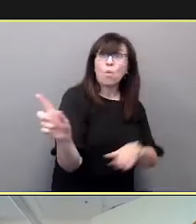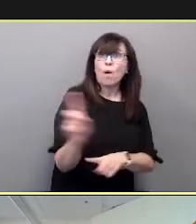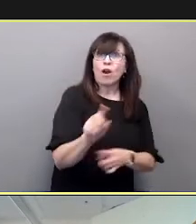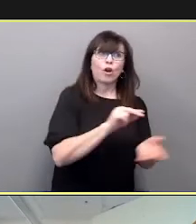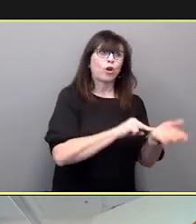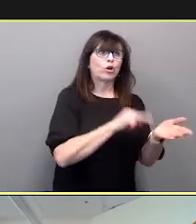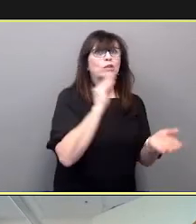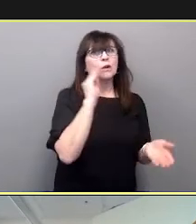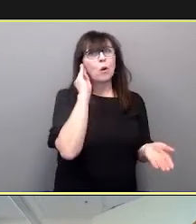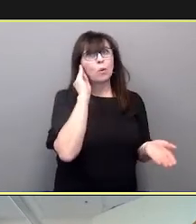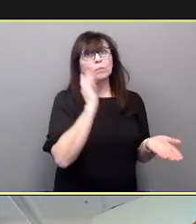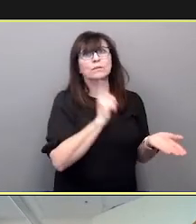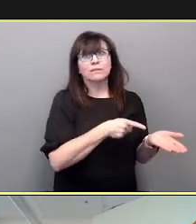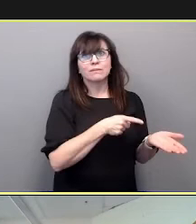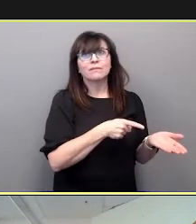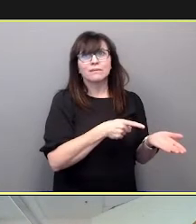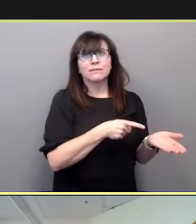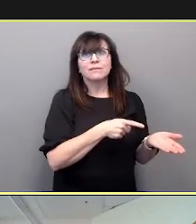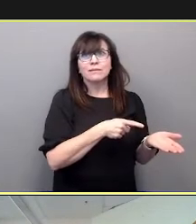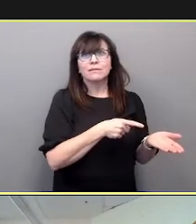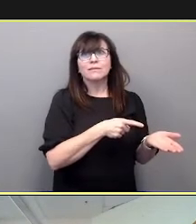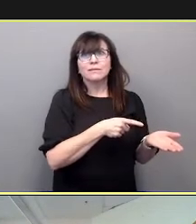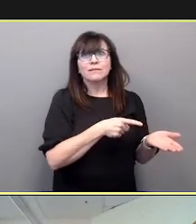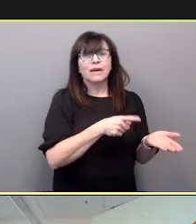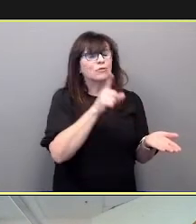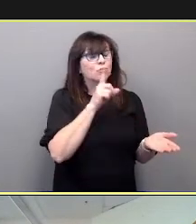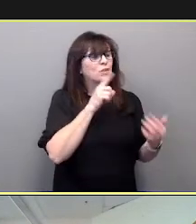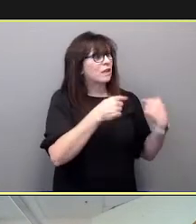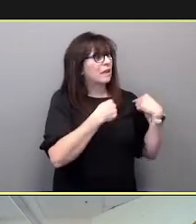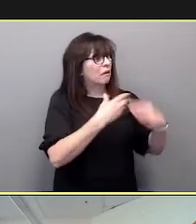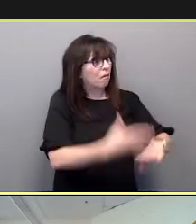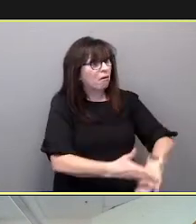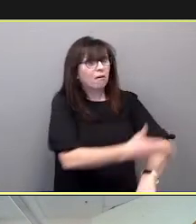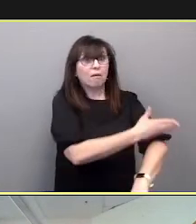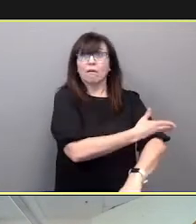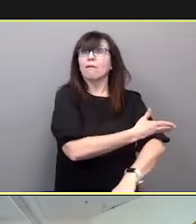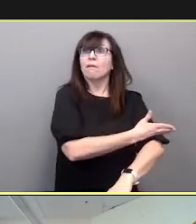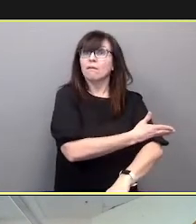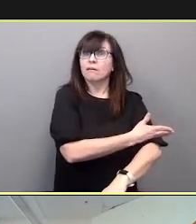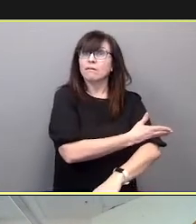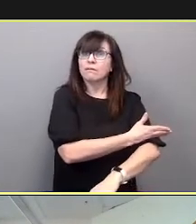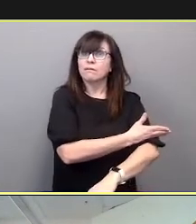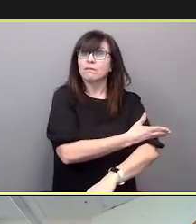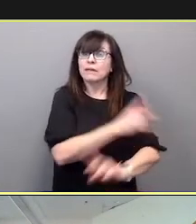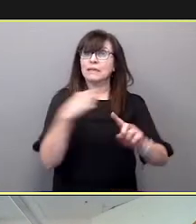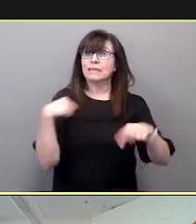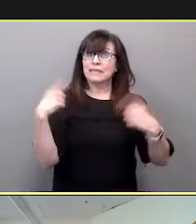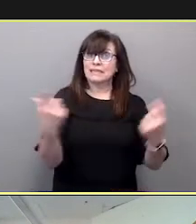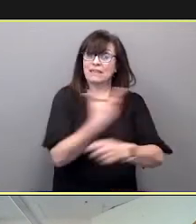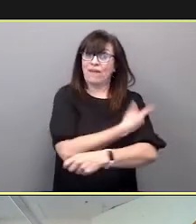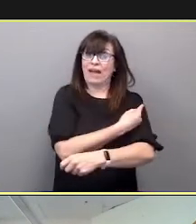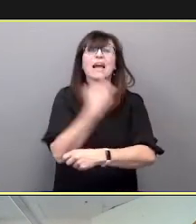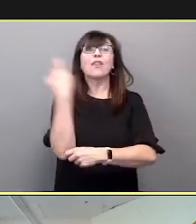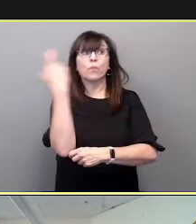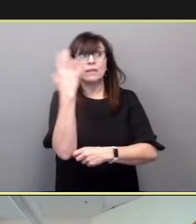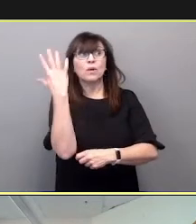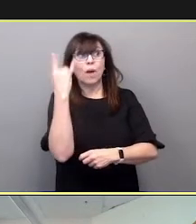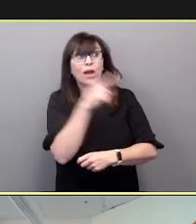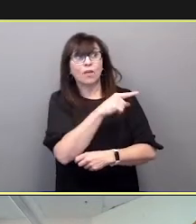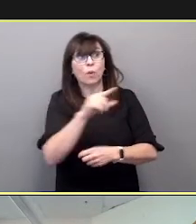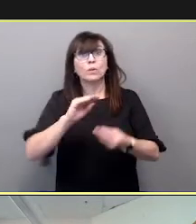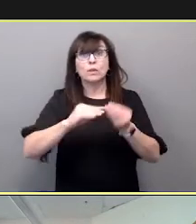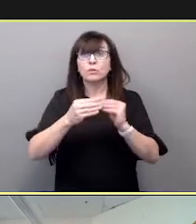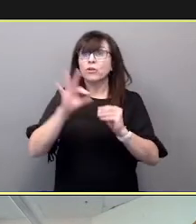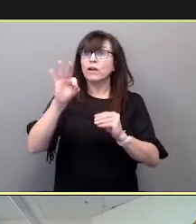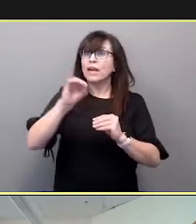a really, really long way. The vaccine certainly has been a godsend, but the reason those numbers are 90% plus